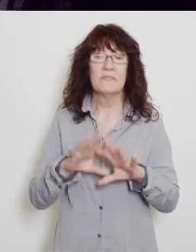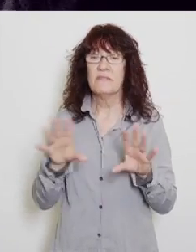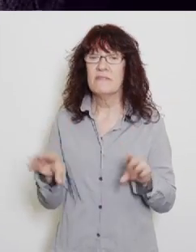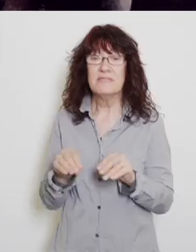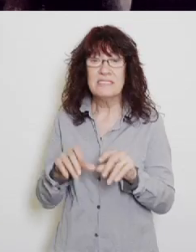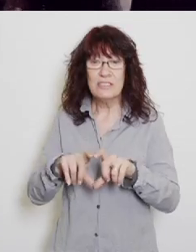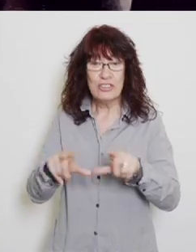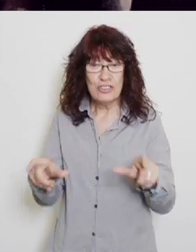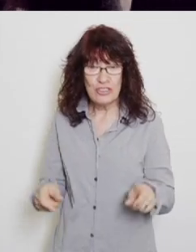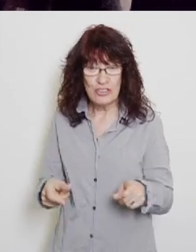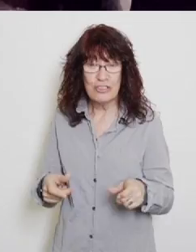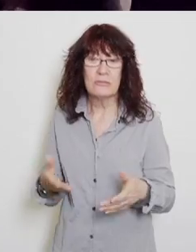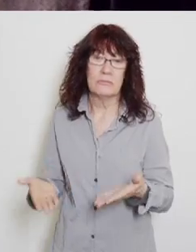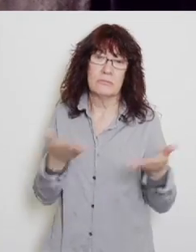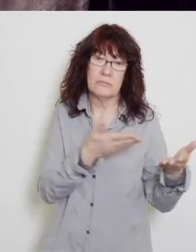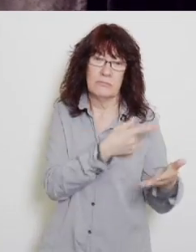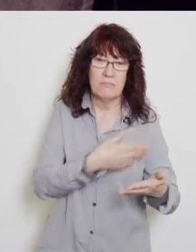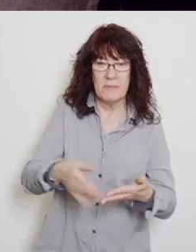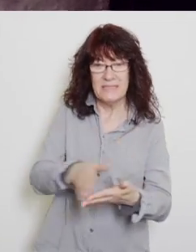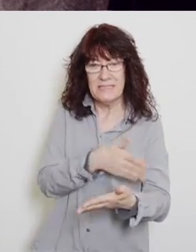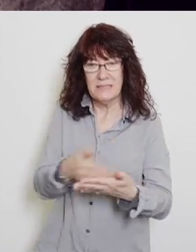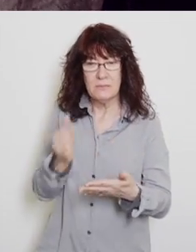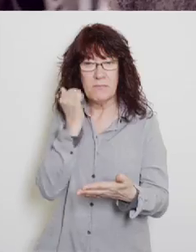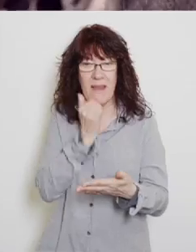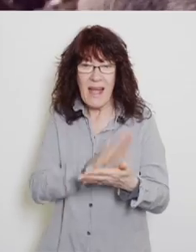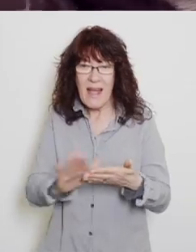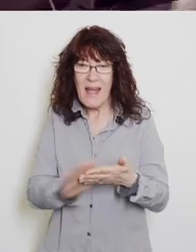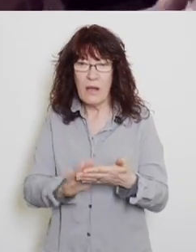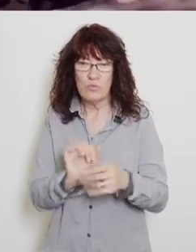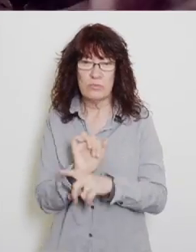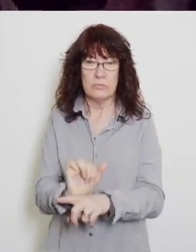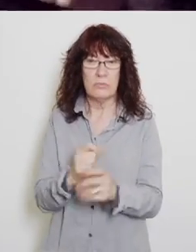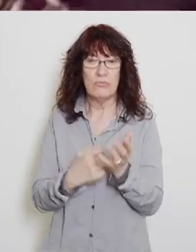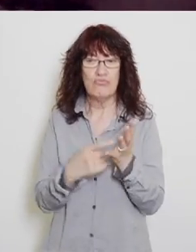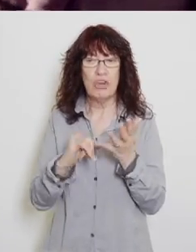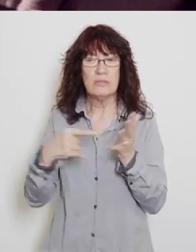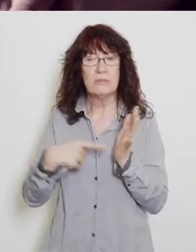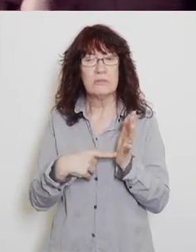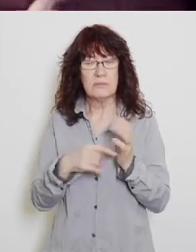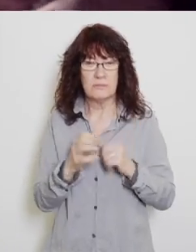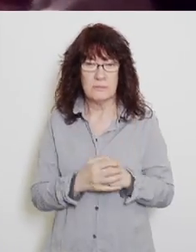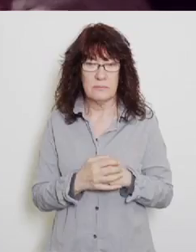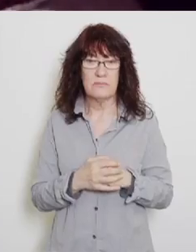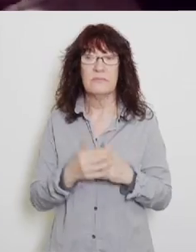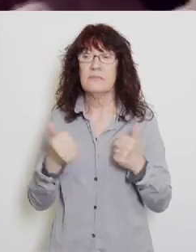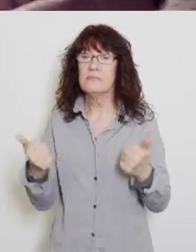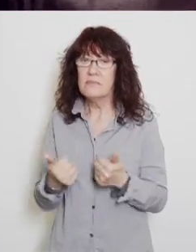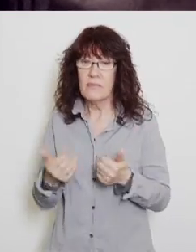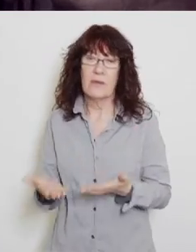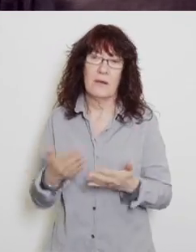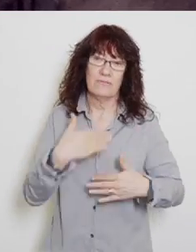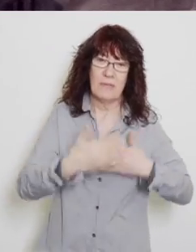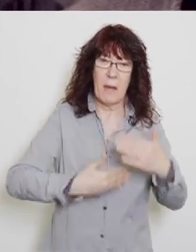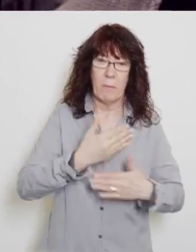The finished scythes were painted with blacking to prevent rust. They were wrapped in straw rope and stored in the